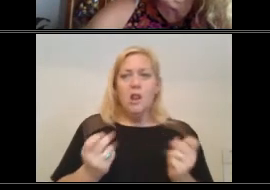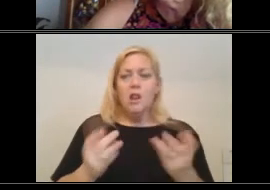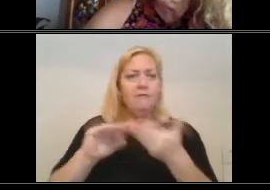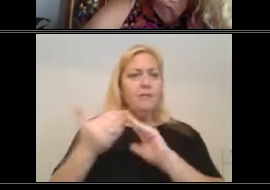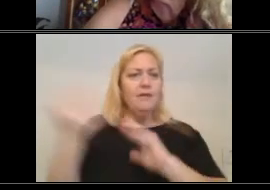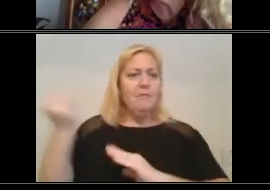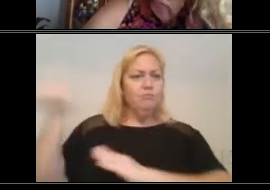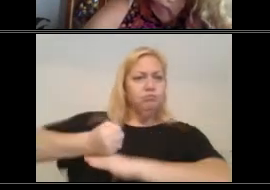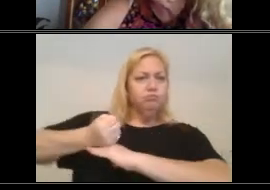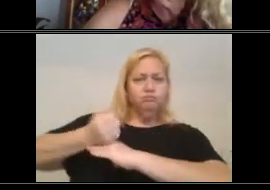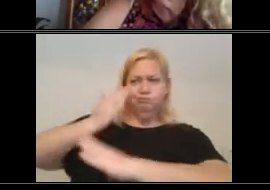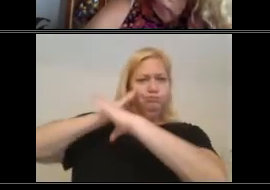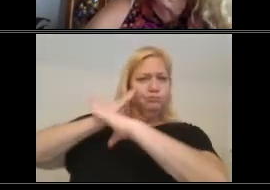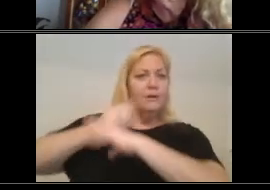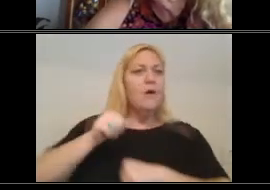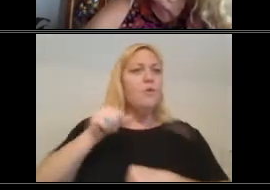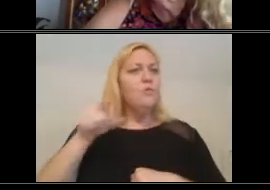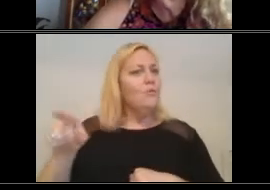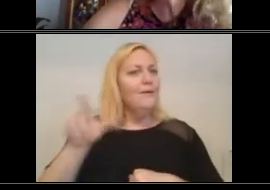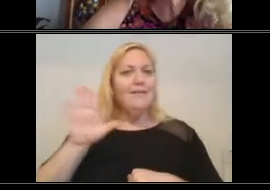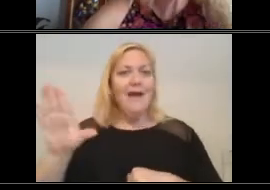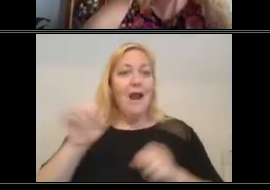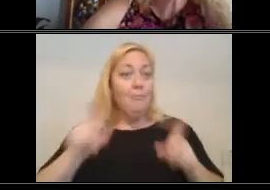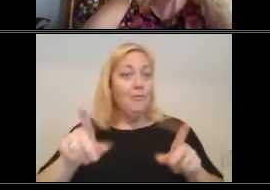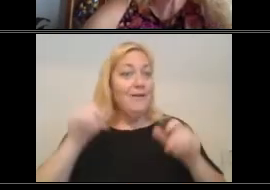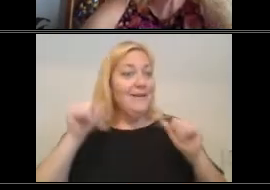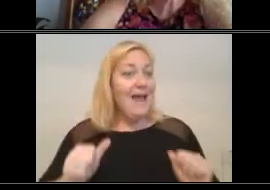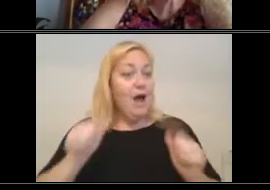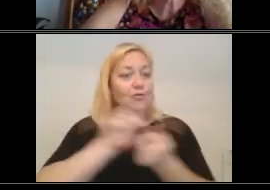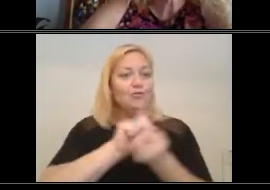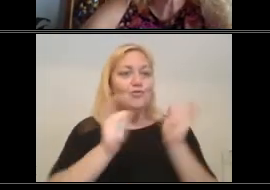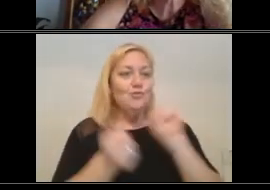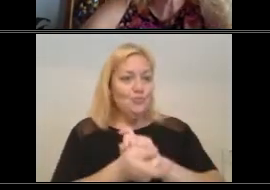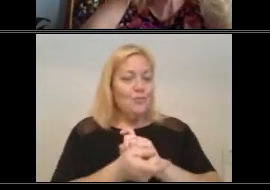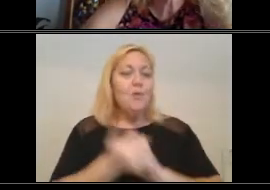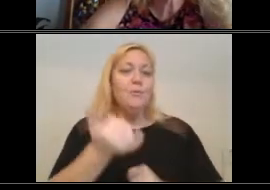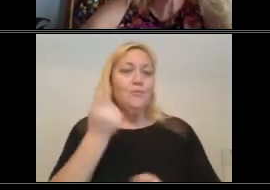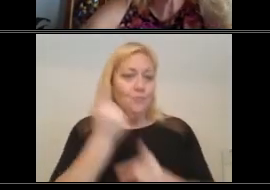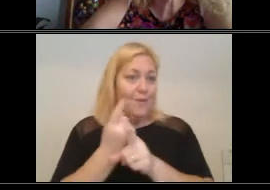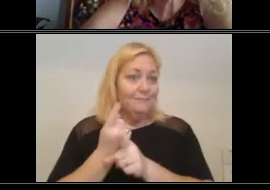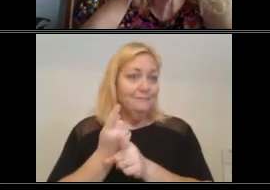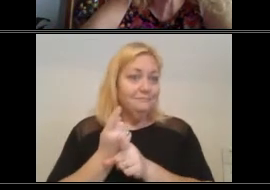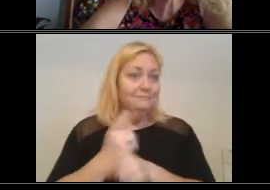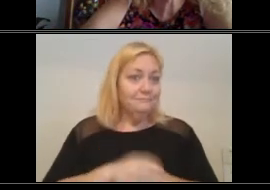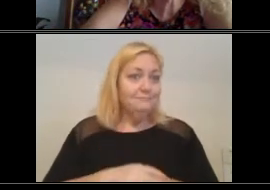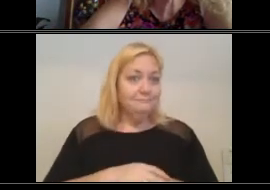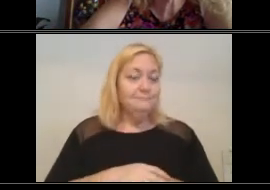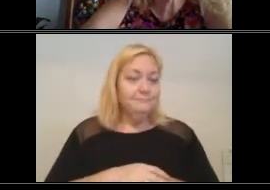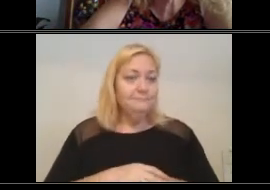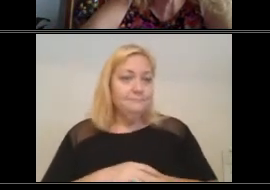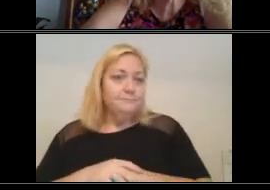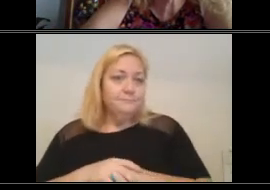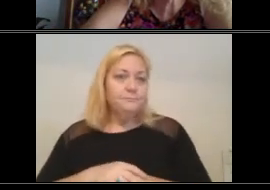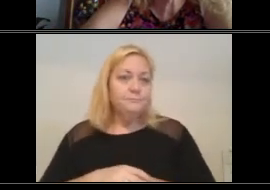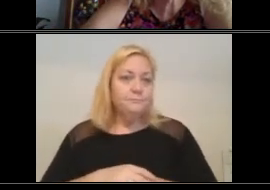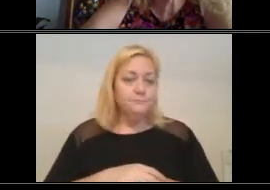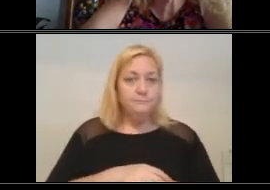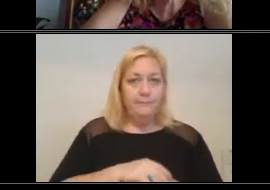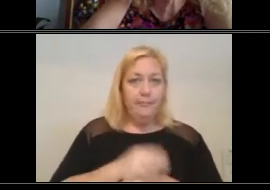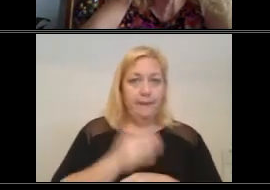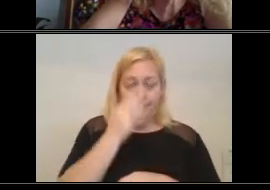out, this is really an opportunity to right that wrong, and at least give them a say. I know